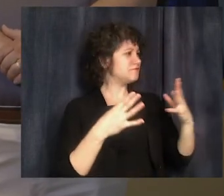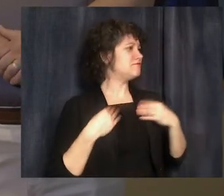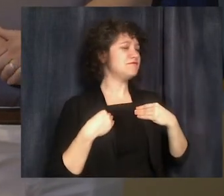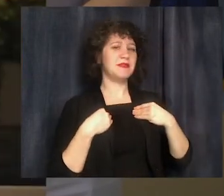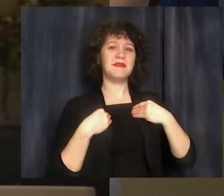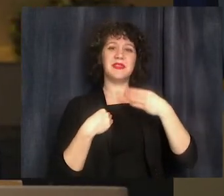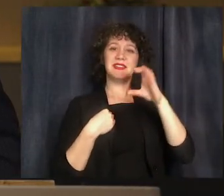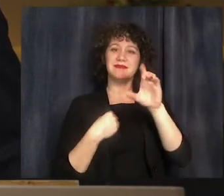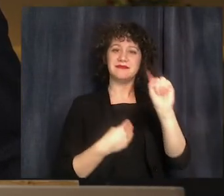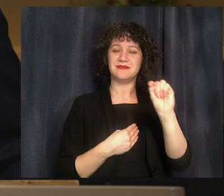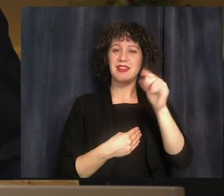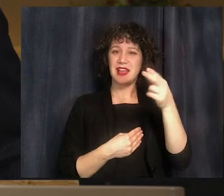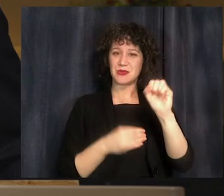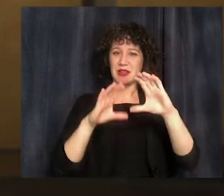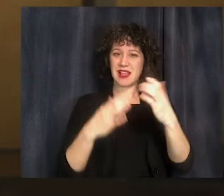2020.